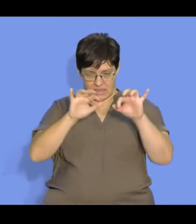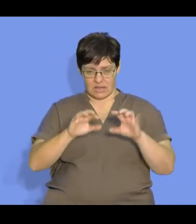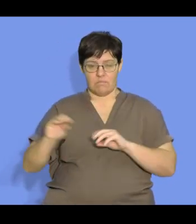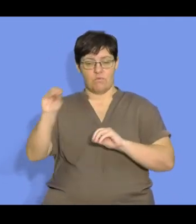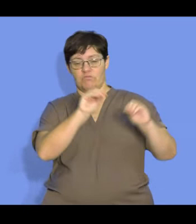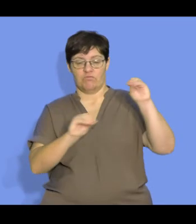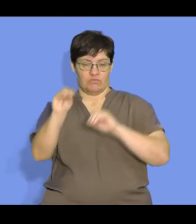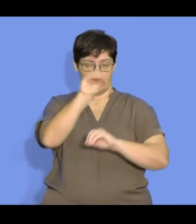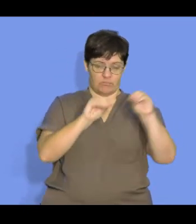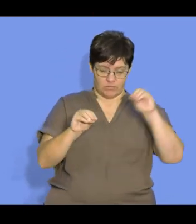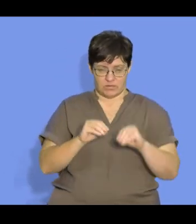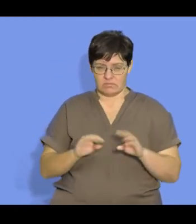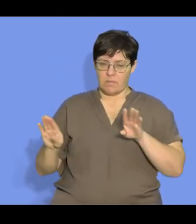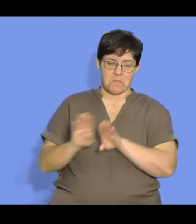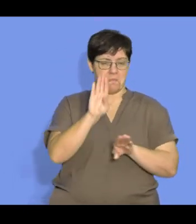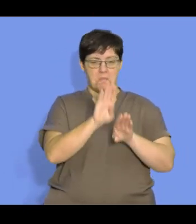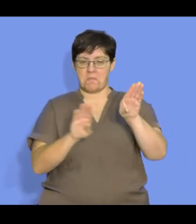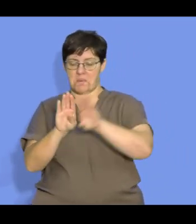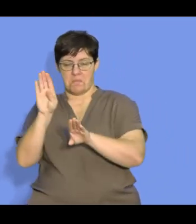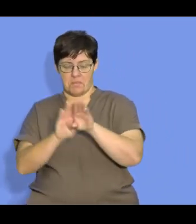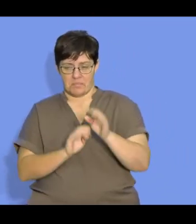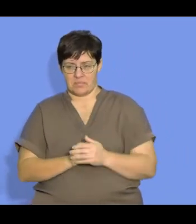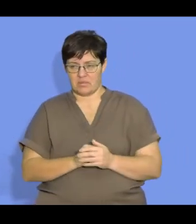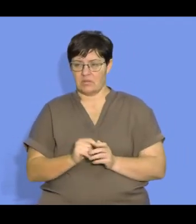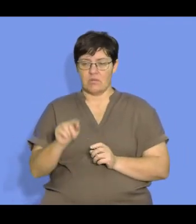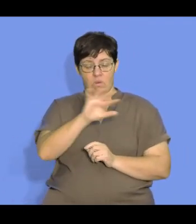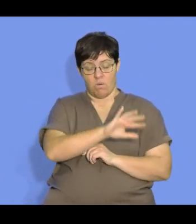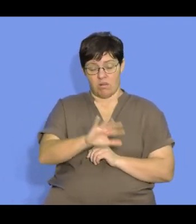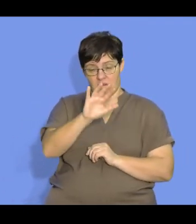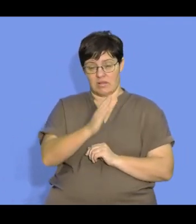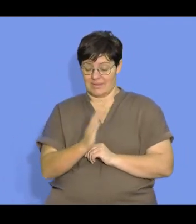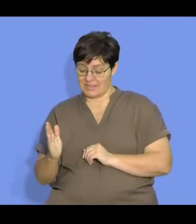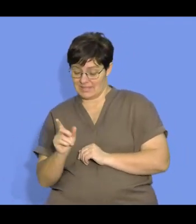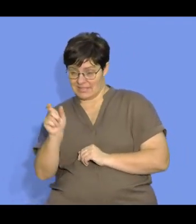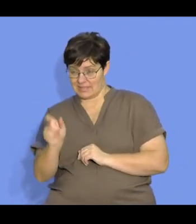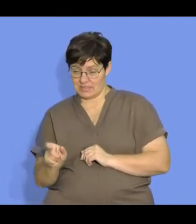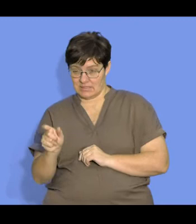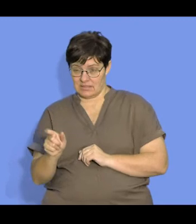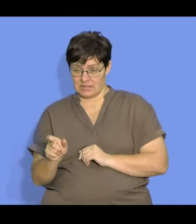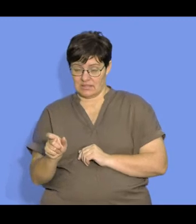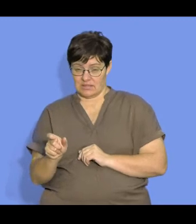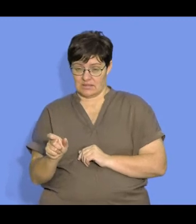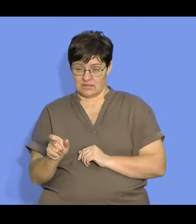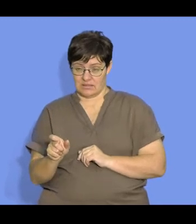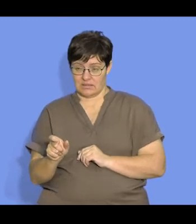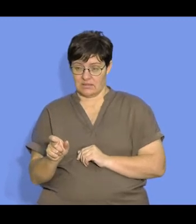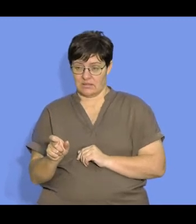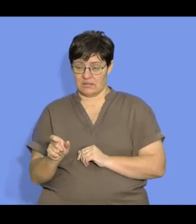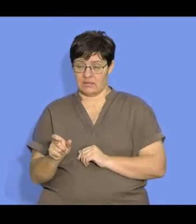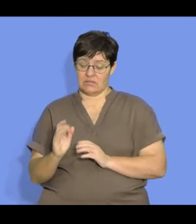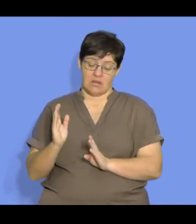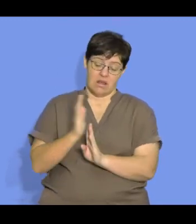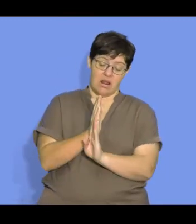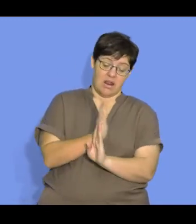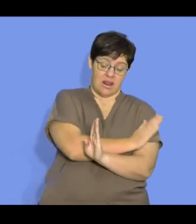particles in motion. These particles are colliding. All the particles on this side of the red